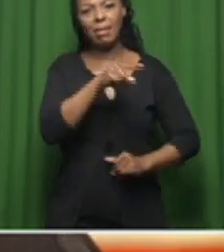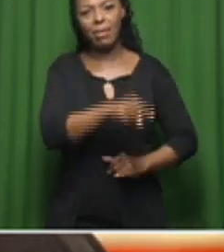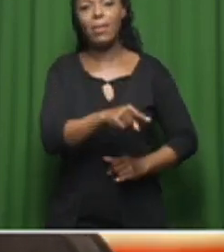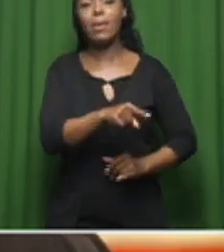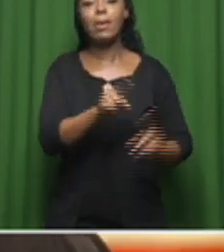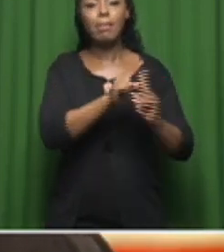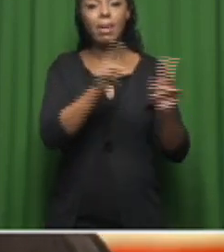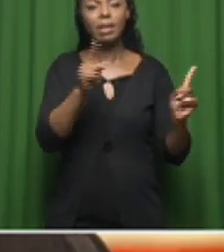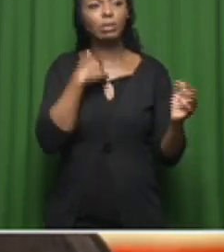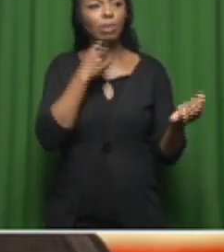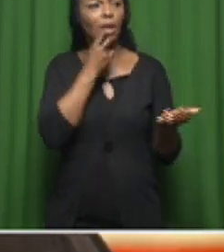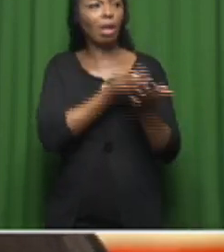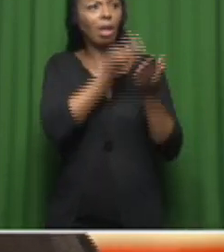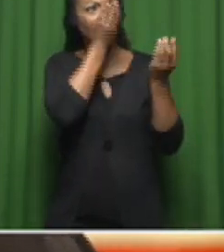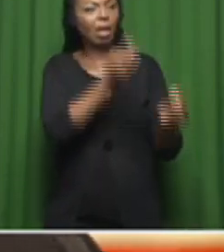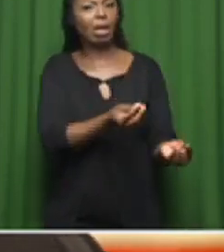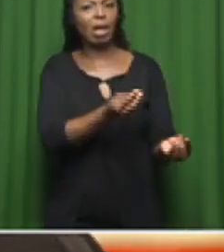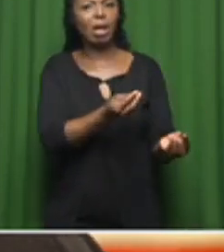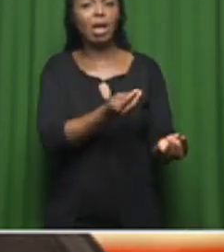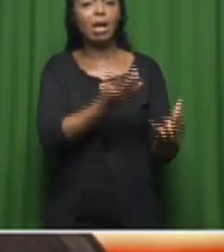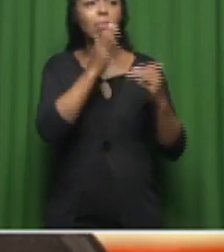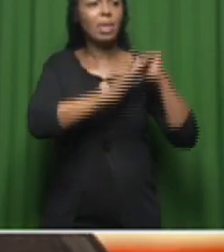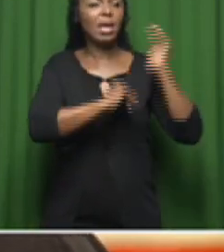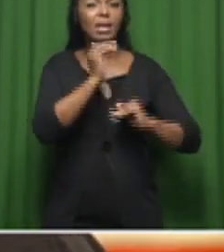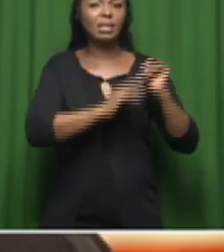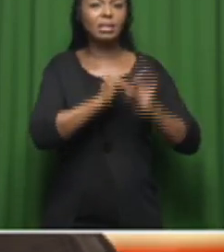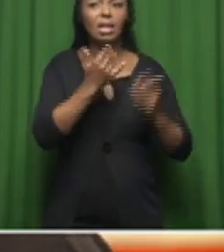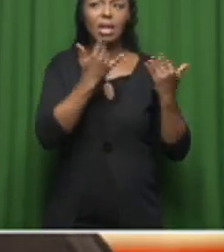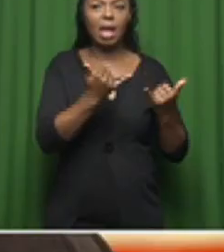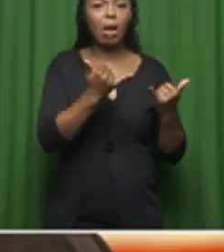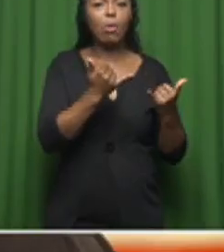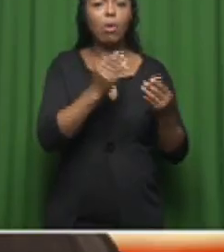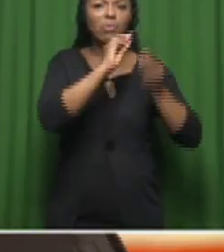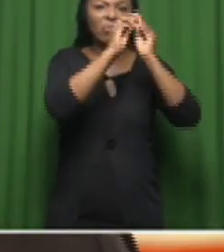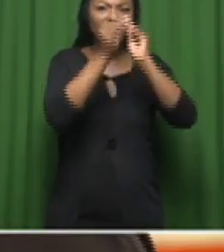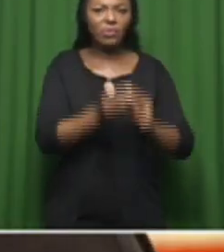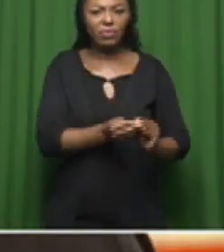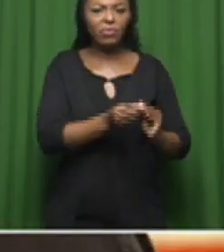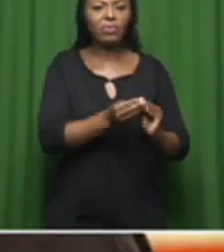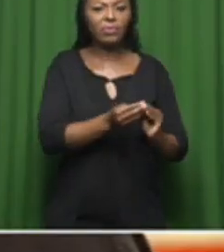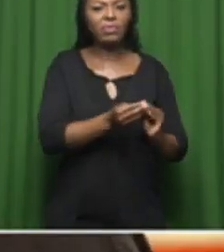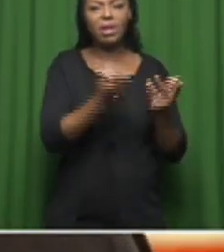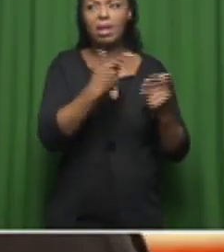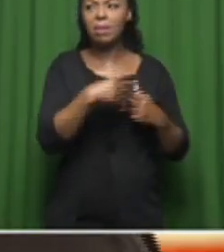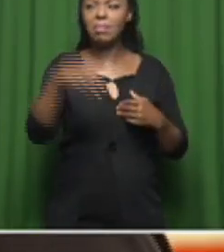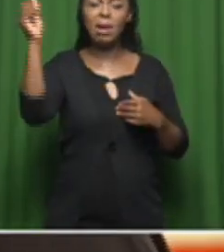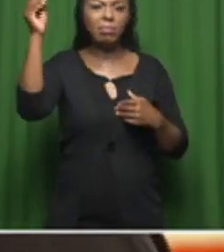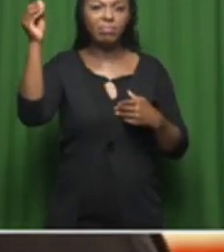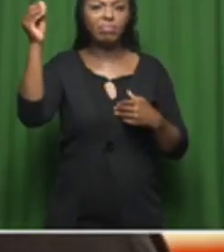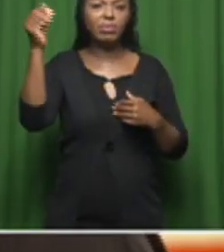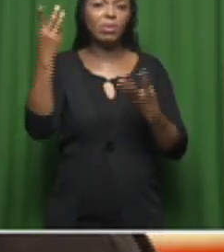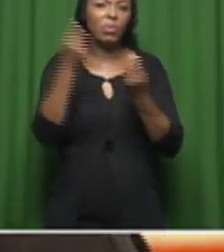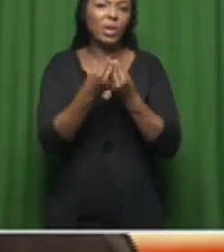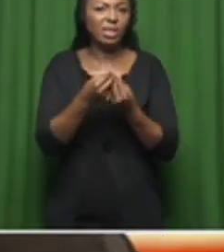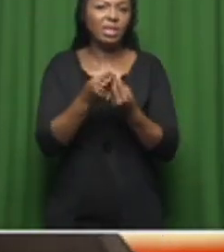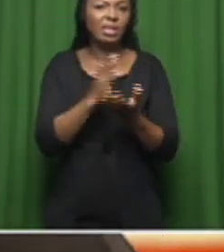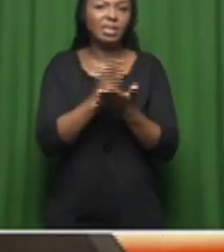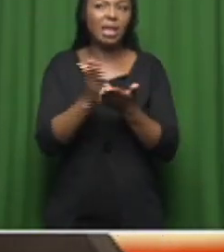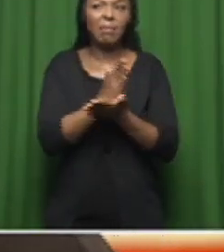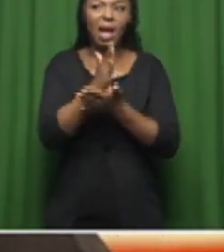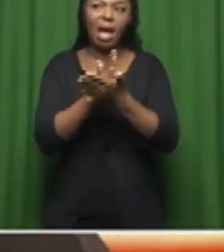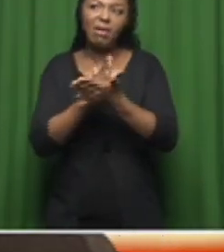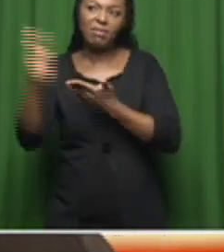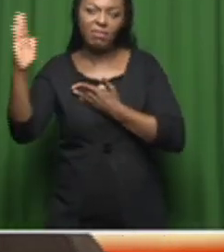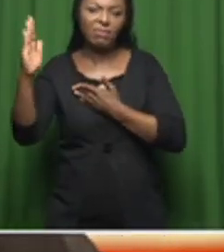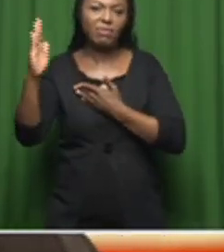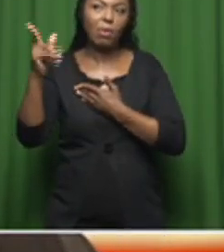building was fully renovated with no more people living in the building. And he left with a list. He had no story to write, but he had to leave with something. So where I took